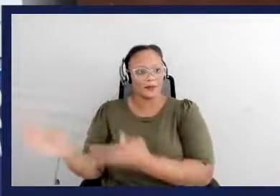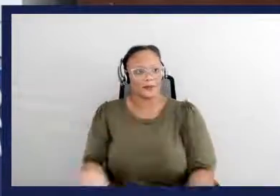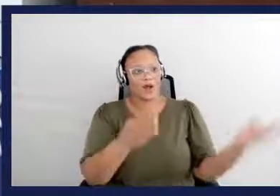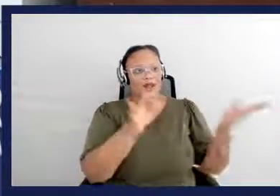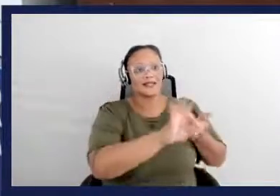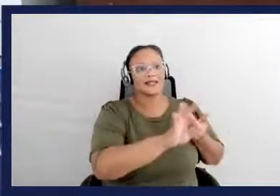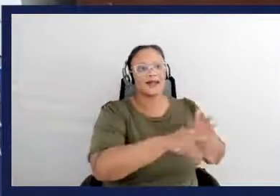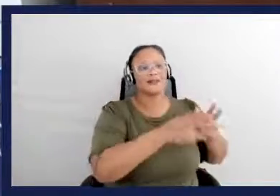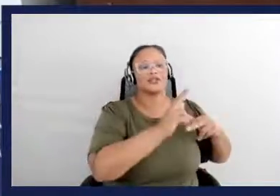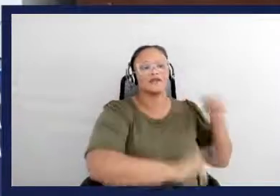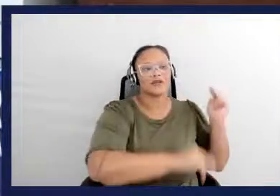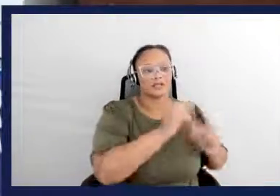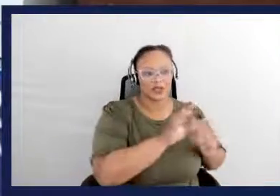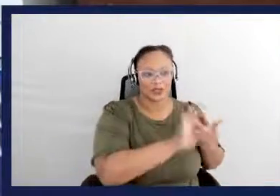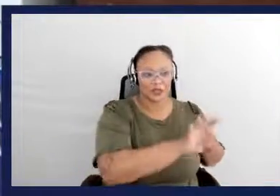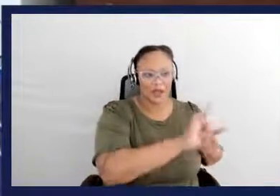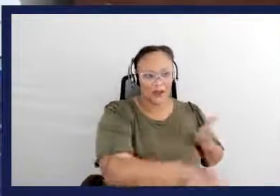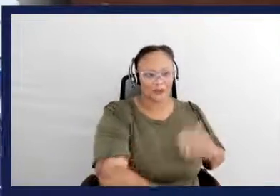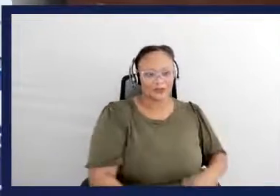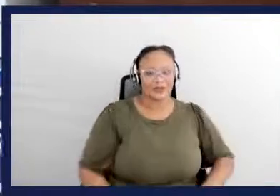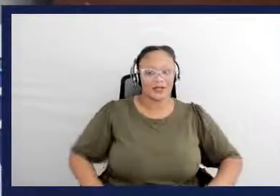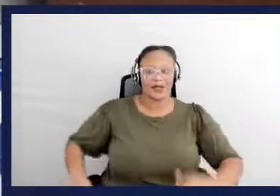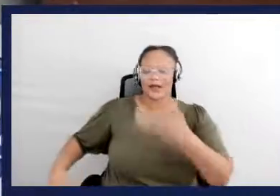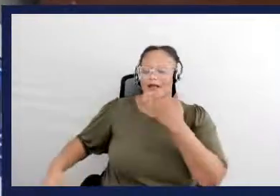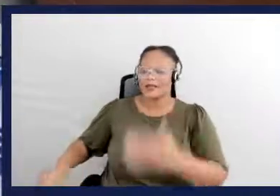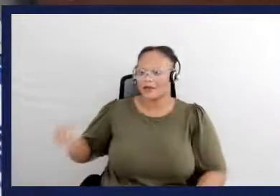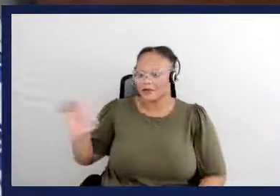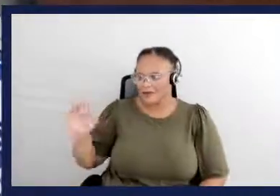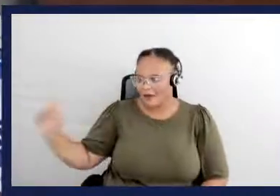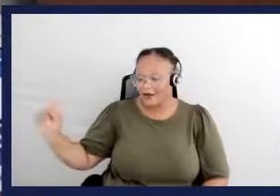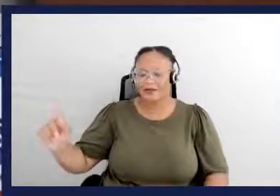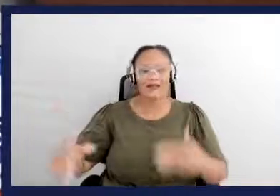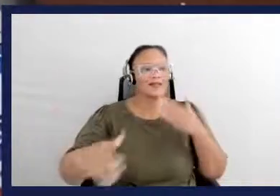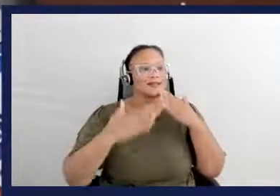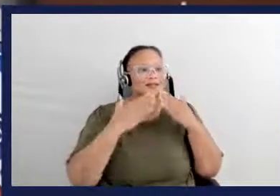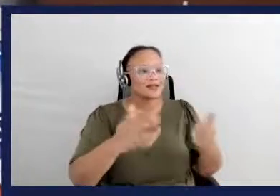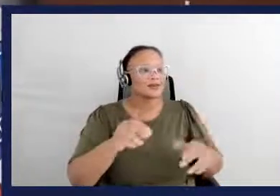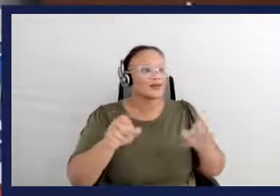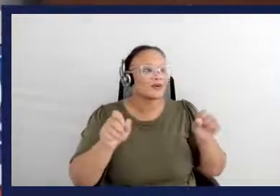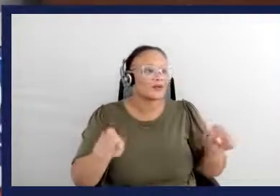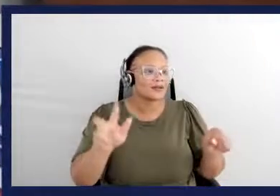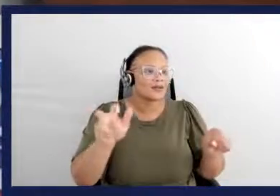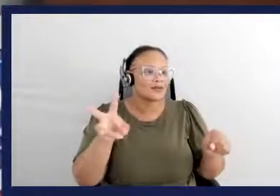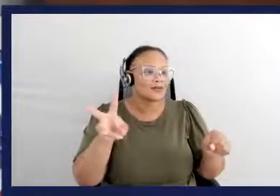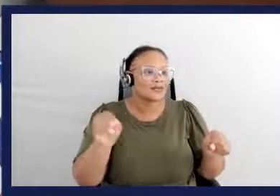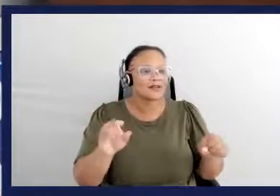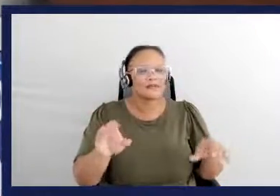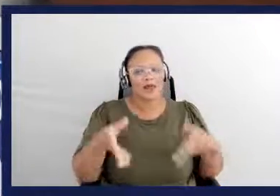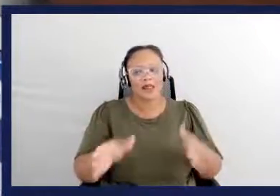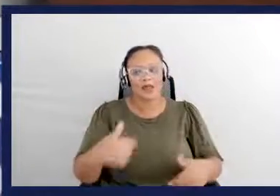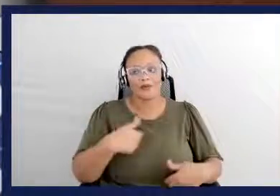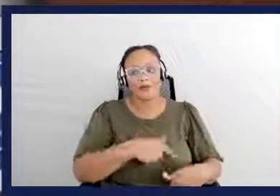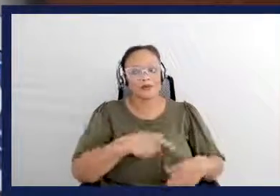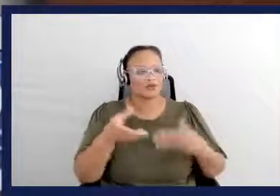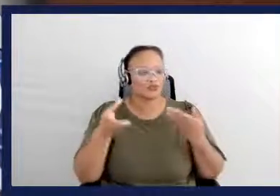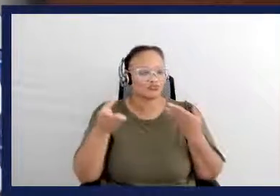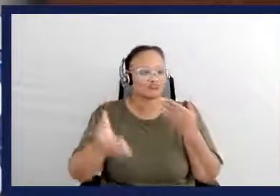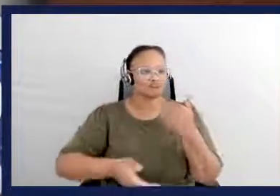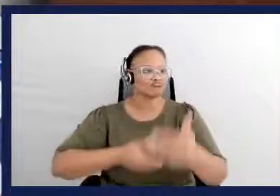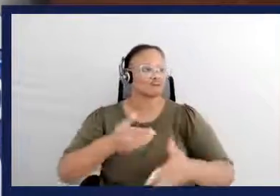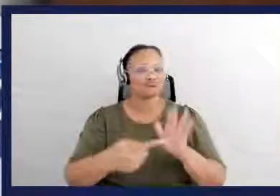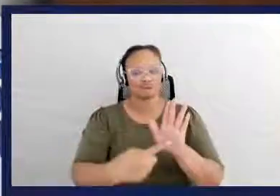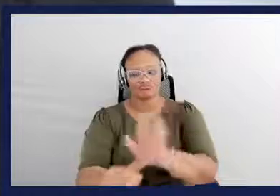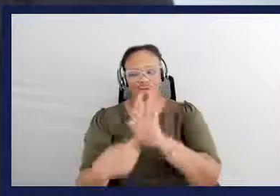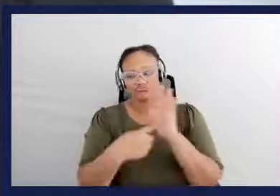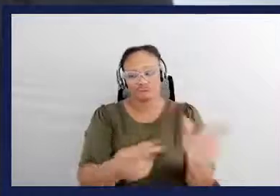you to Ability 360 for allowing us to present our in-person accessible options as well as our early voting accessible options to include the special